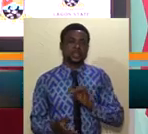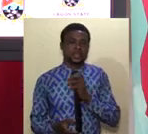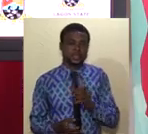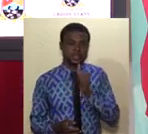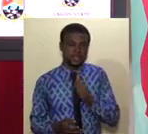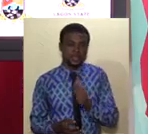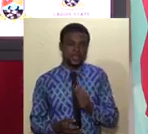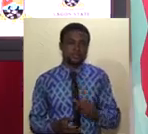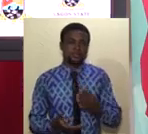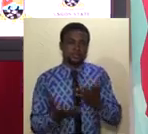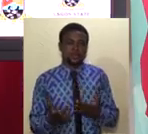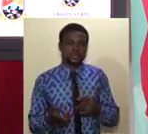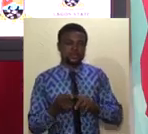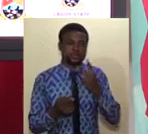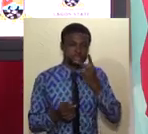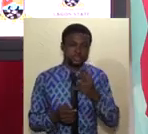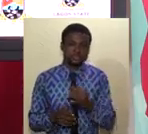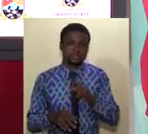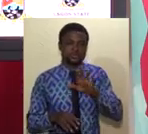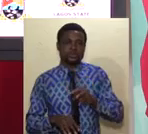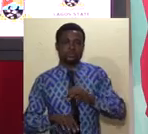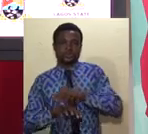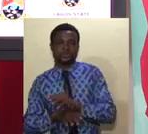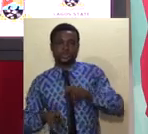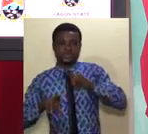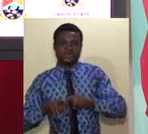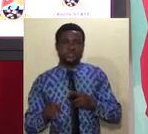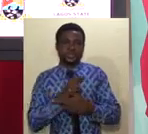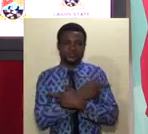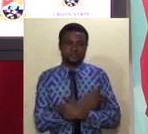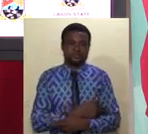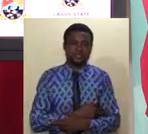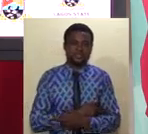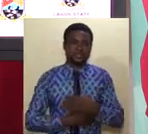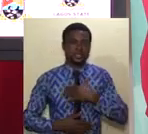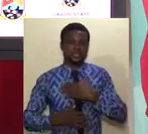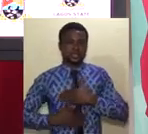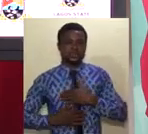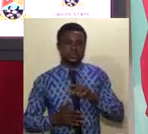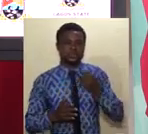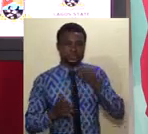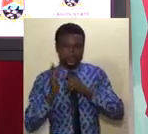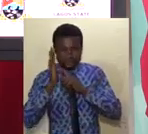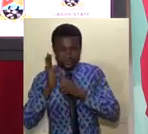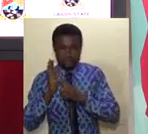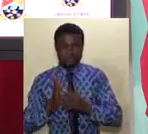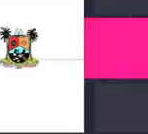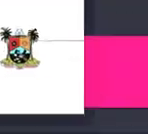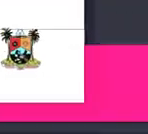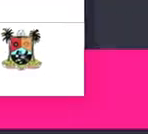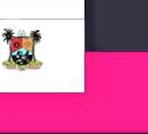081-26601-889. Yes, I'm waiting and I'm looking forward to hearing from you. Sit down, relax, and enjoy the show. Thank